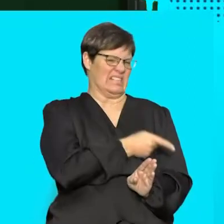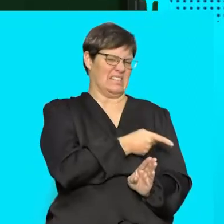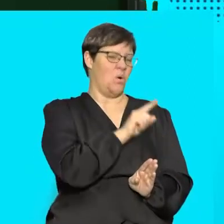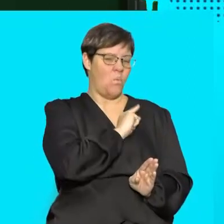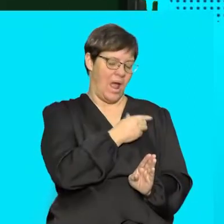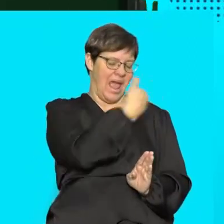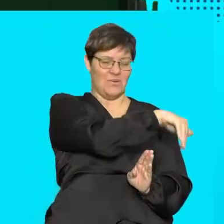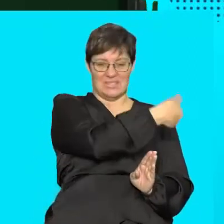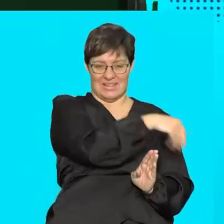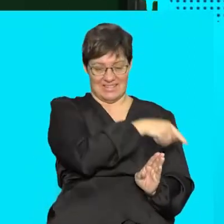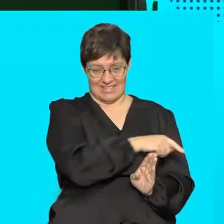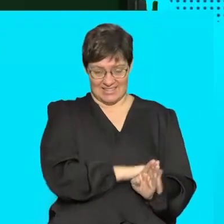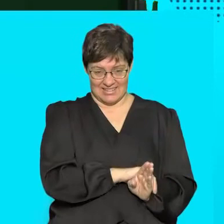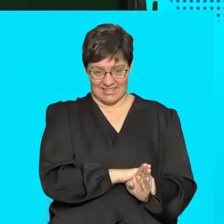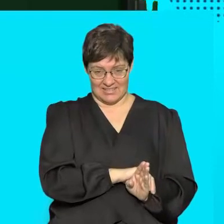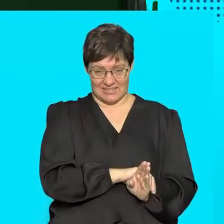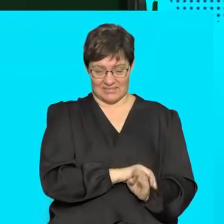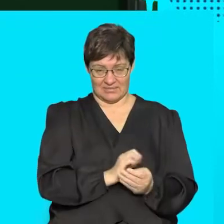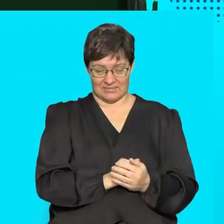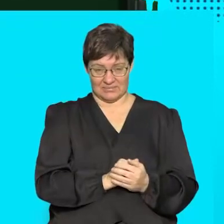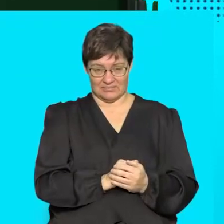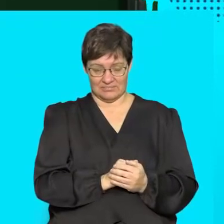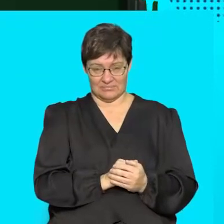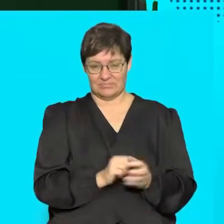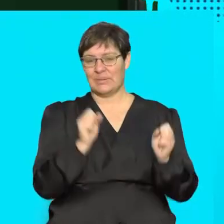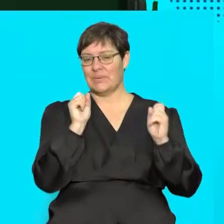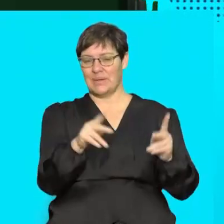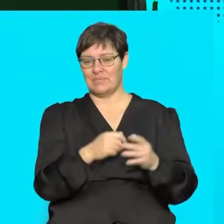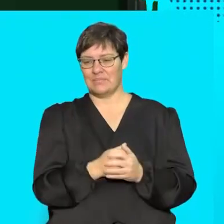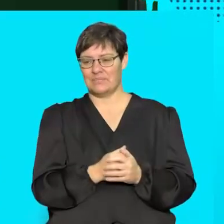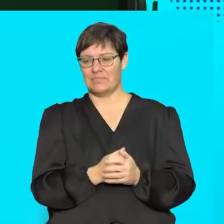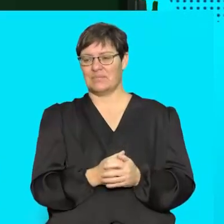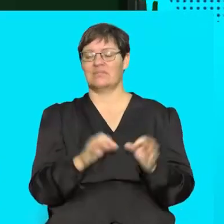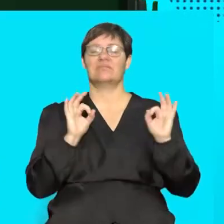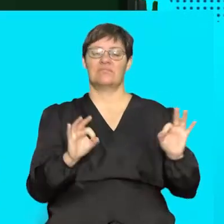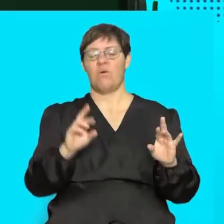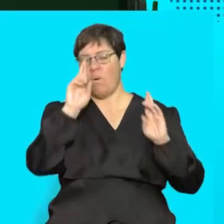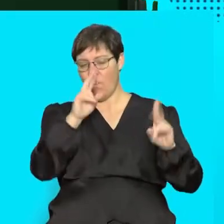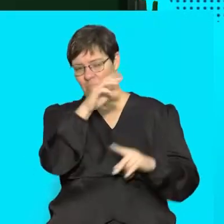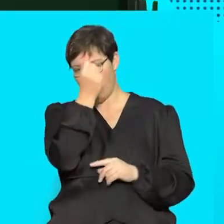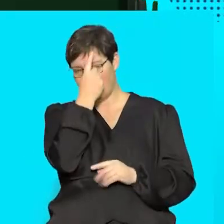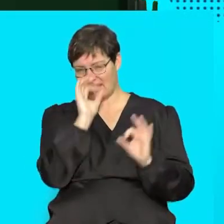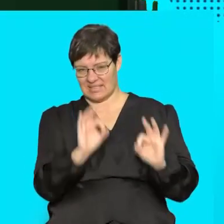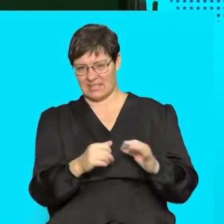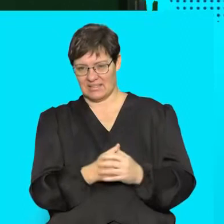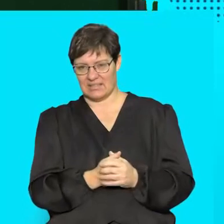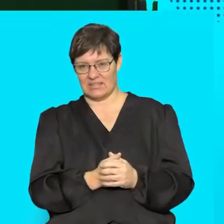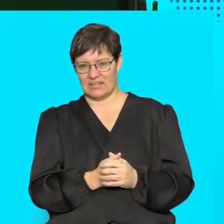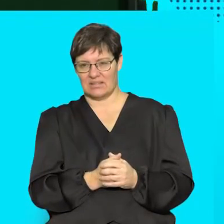extrapolating. We don't trust that prediction. Okay, guys, fantastic. Hope this makes